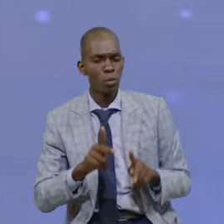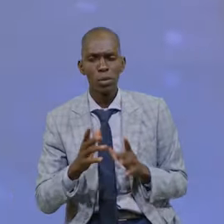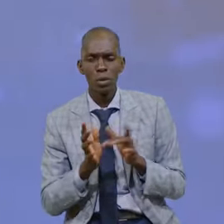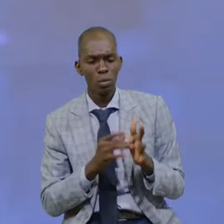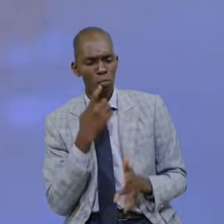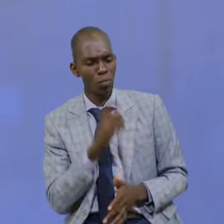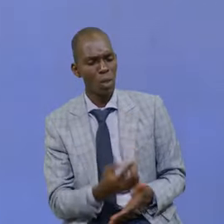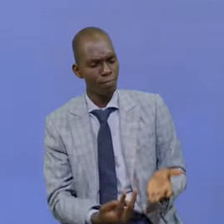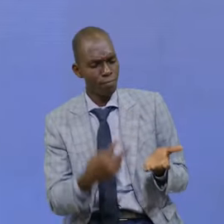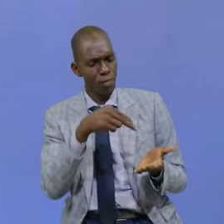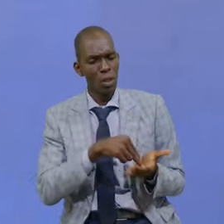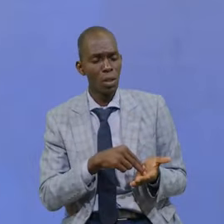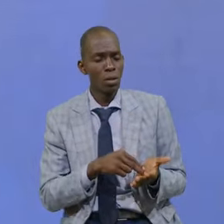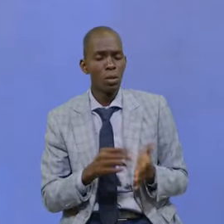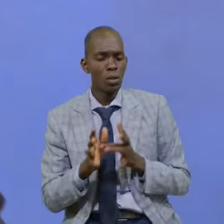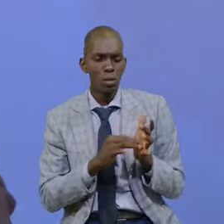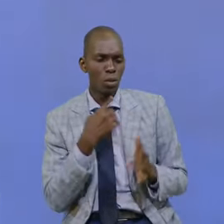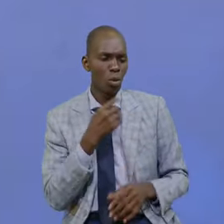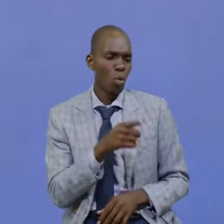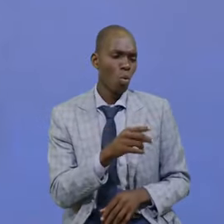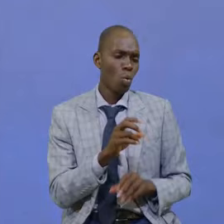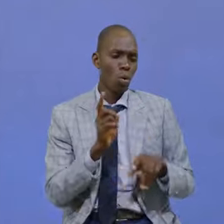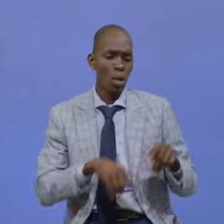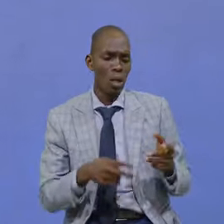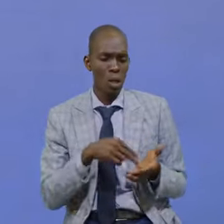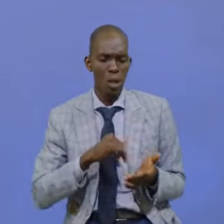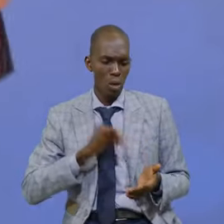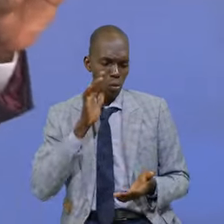didn't say, okay, give me your hand. I'm going to pull you